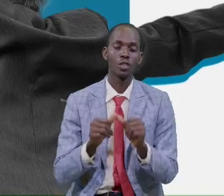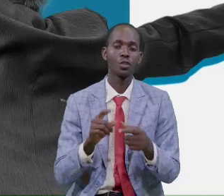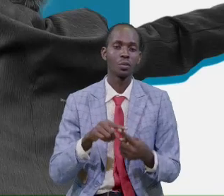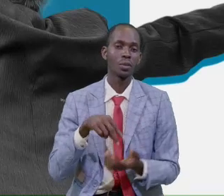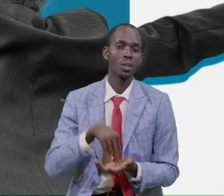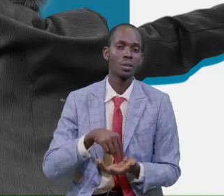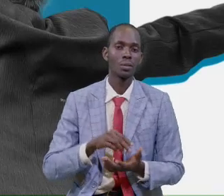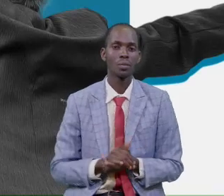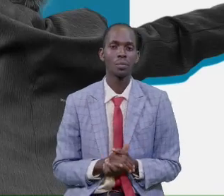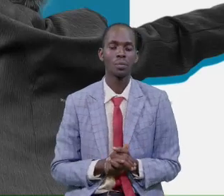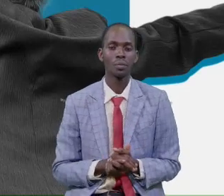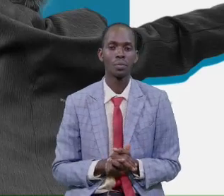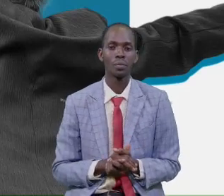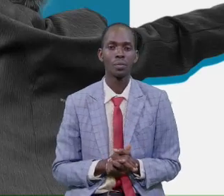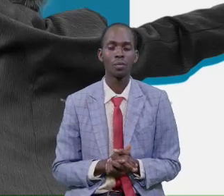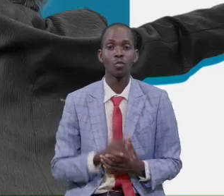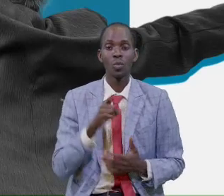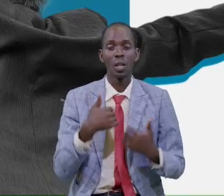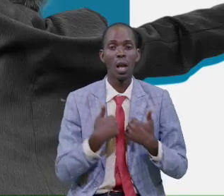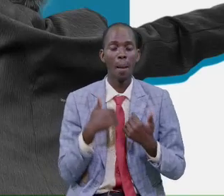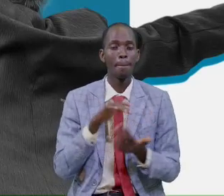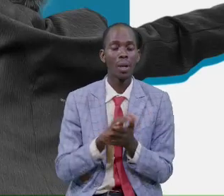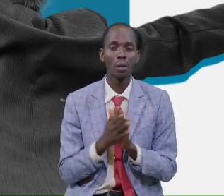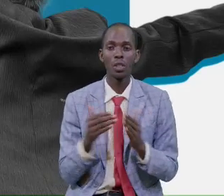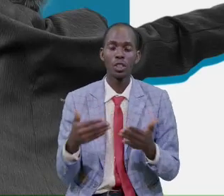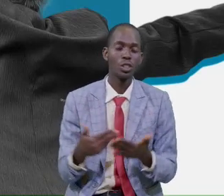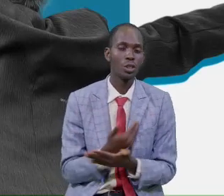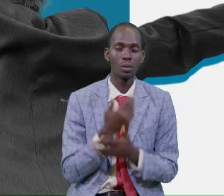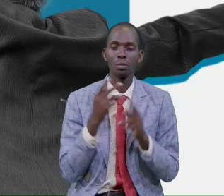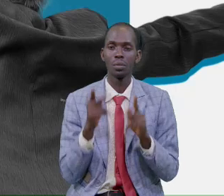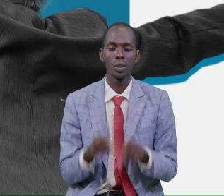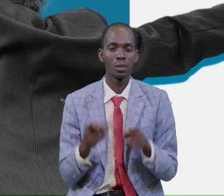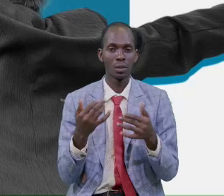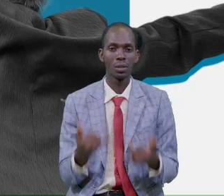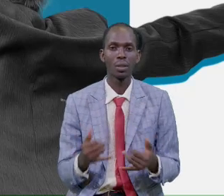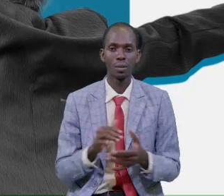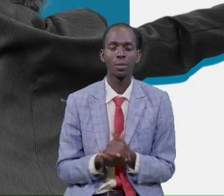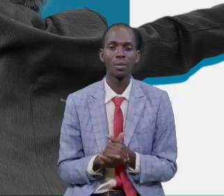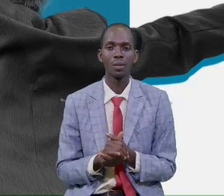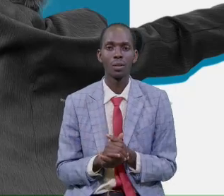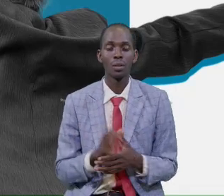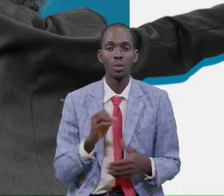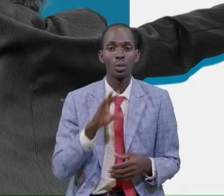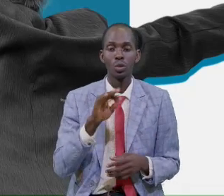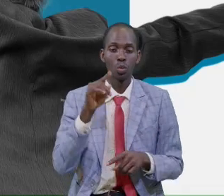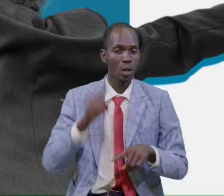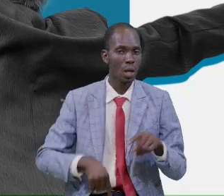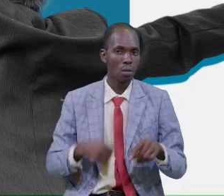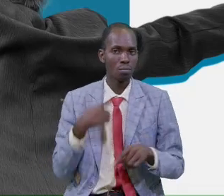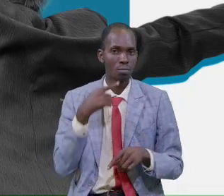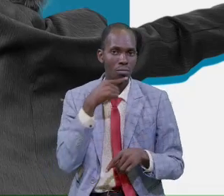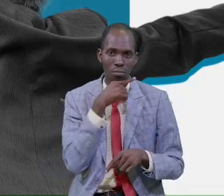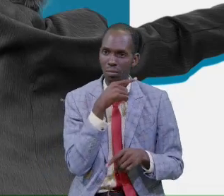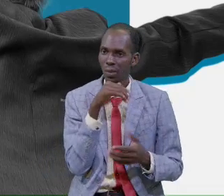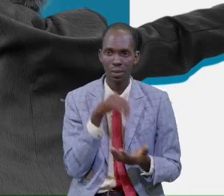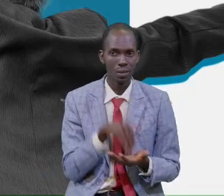You have become a new creature. So you cannot tell lie.